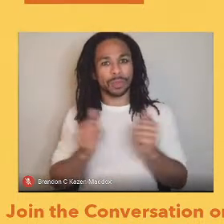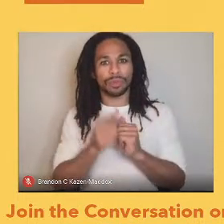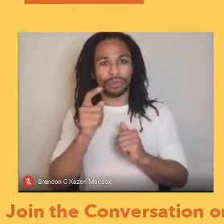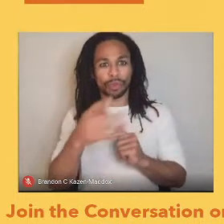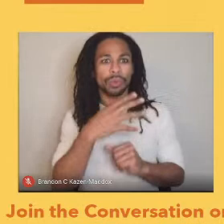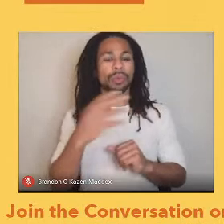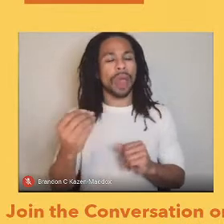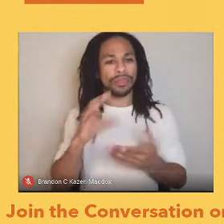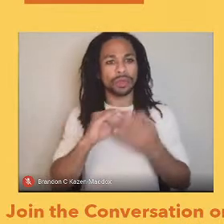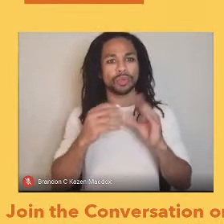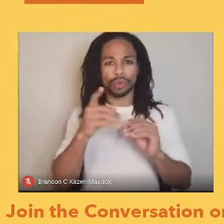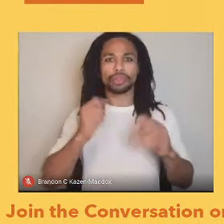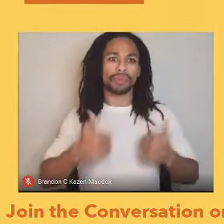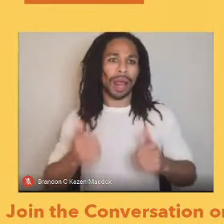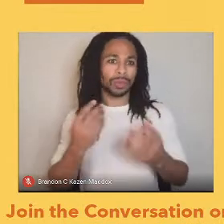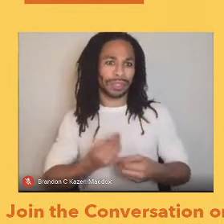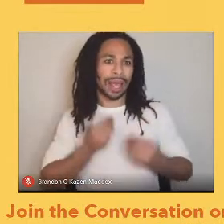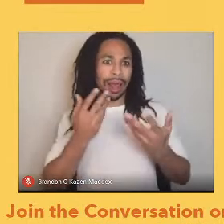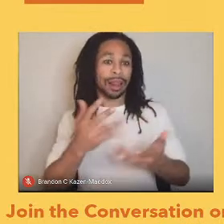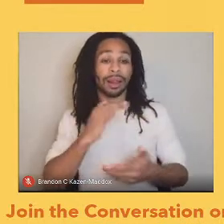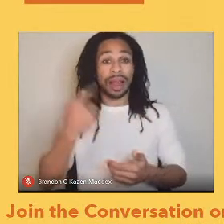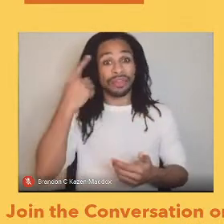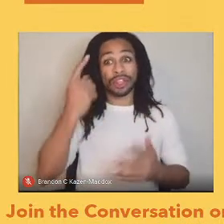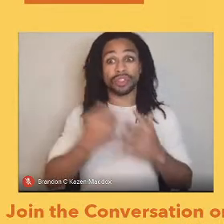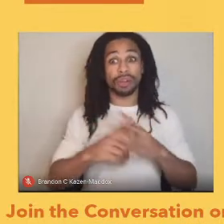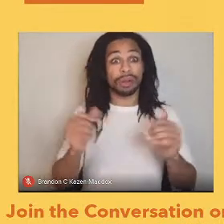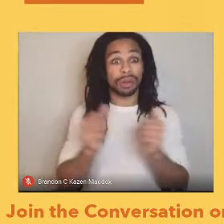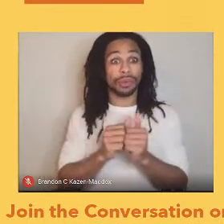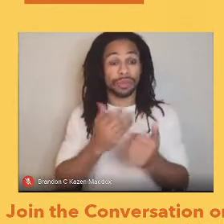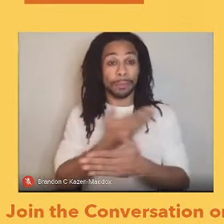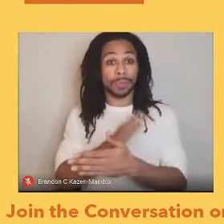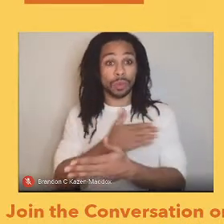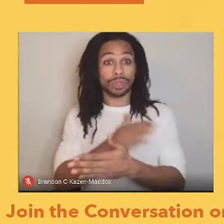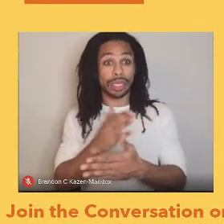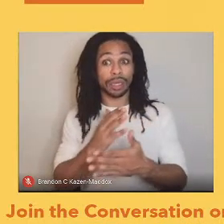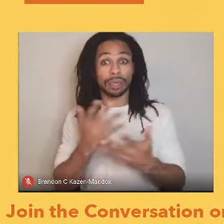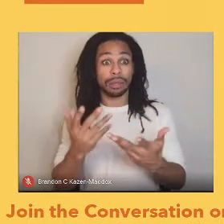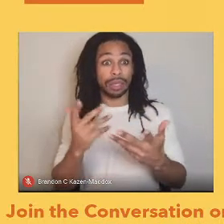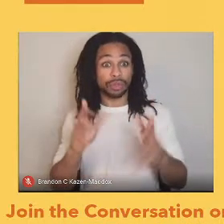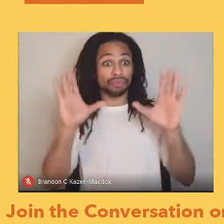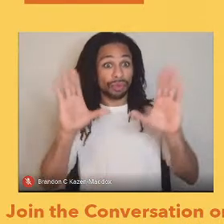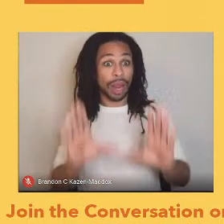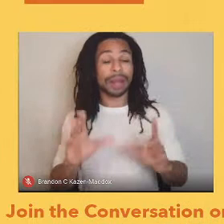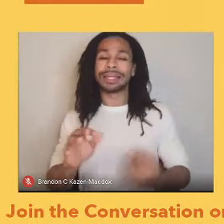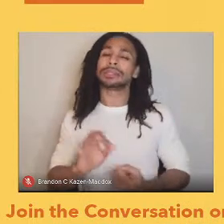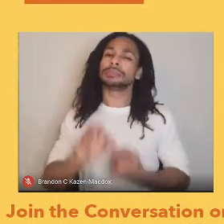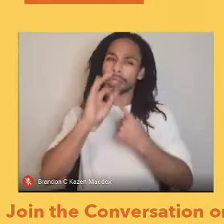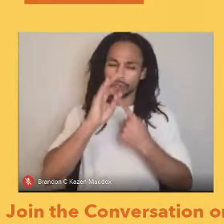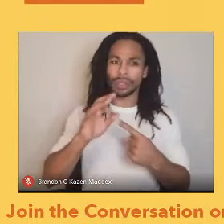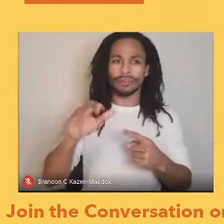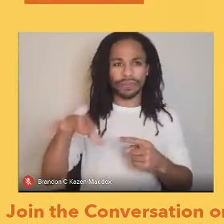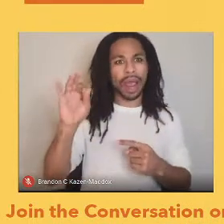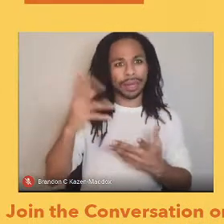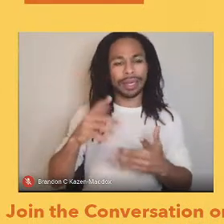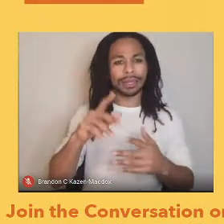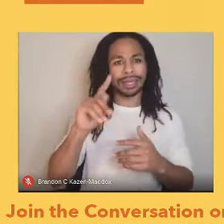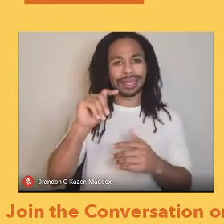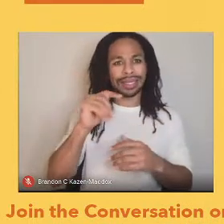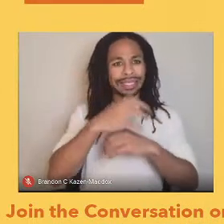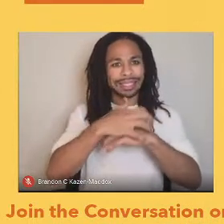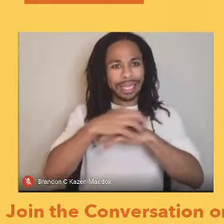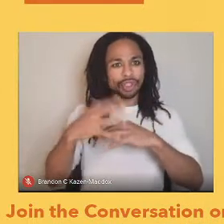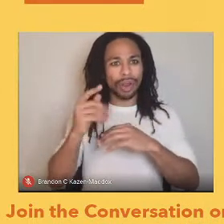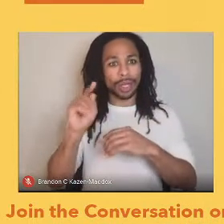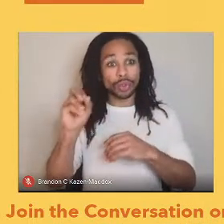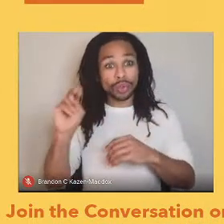tell. And I think starting with temp music is great to give an idea of what kind of textures and tones you're going for. It's definitely safer than trying